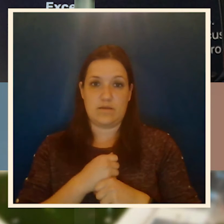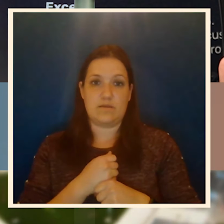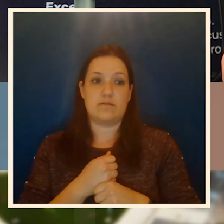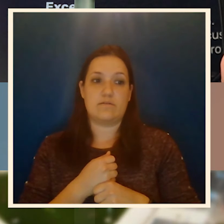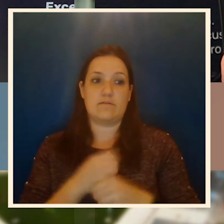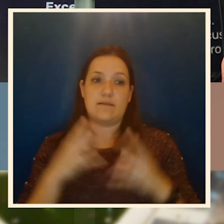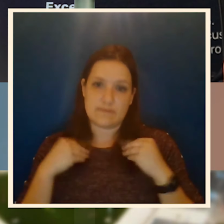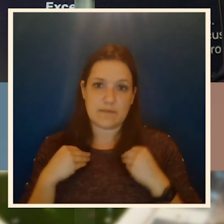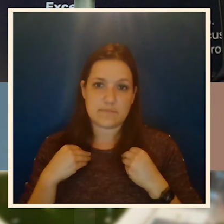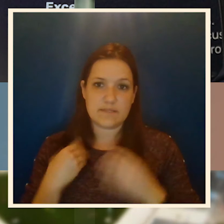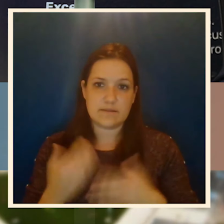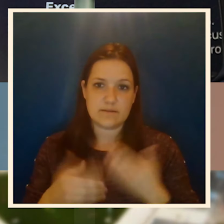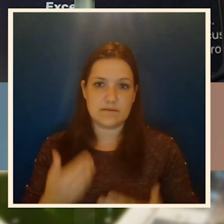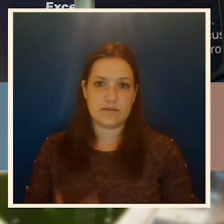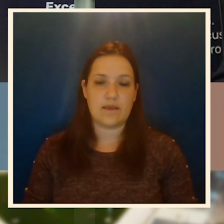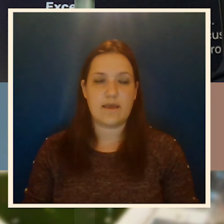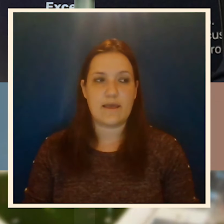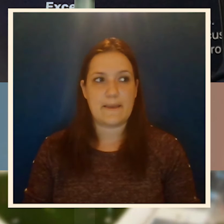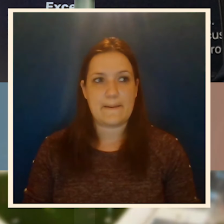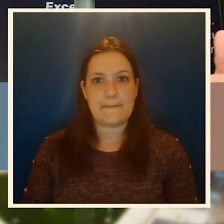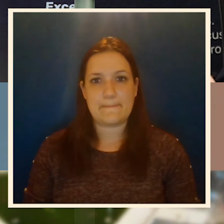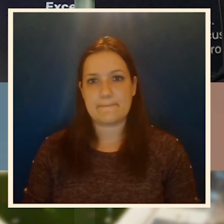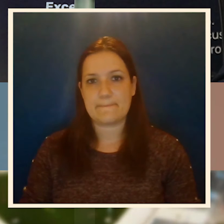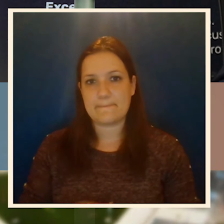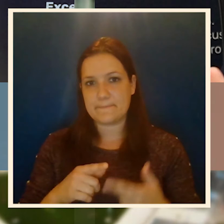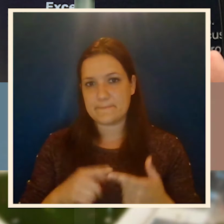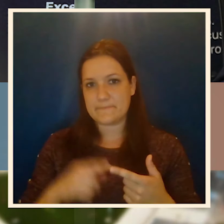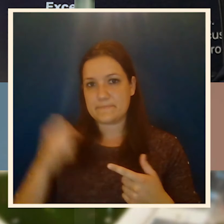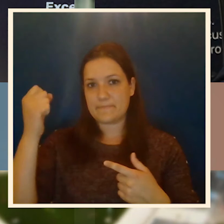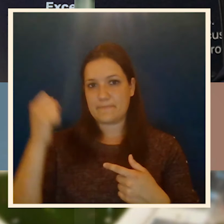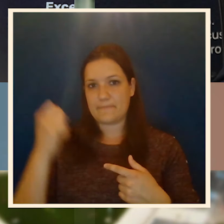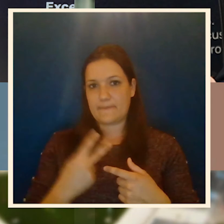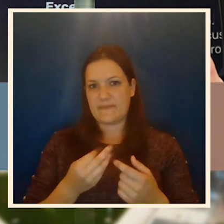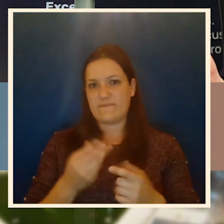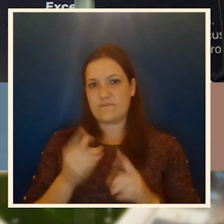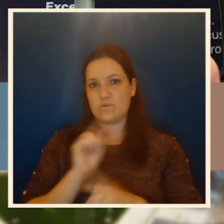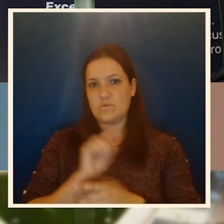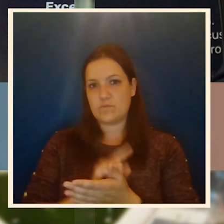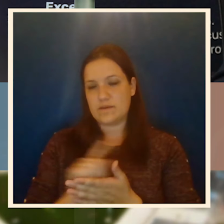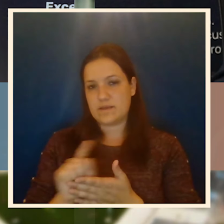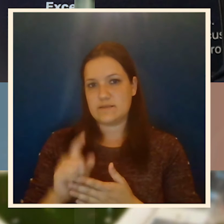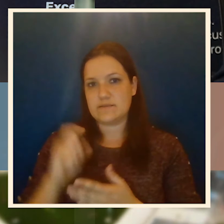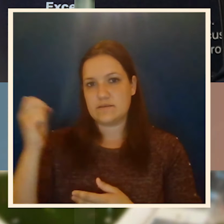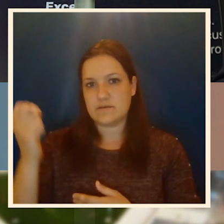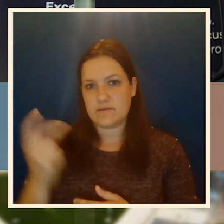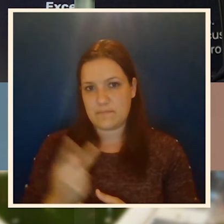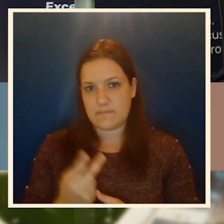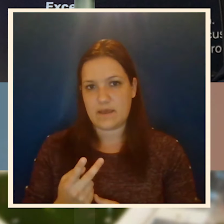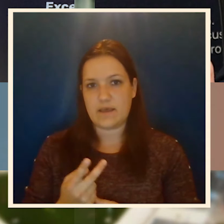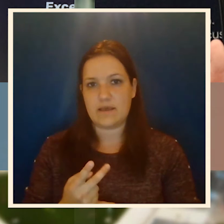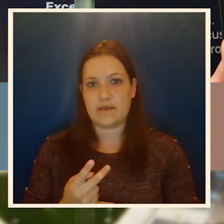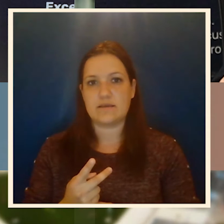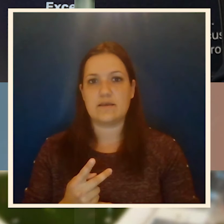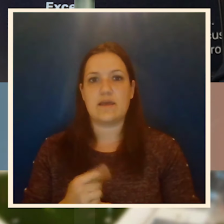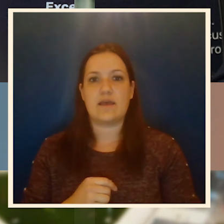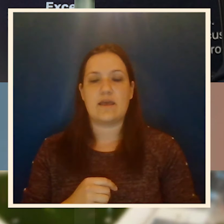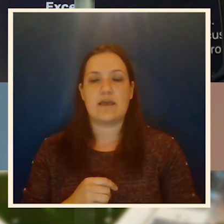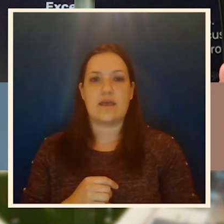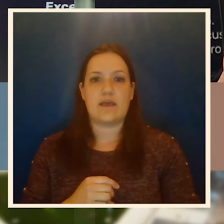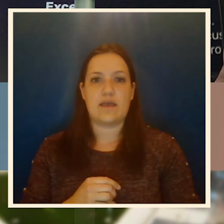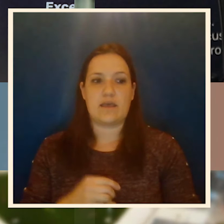ultimately accepted. And then they will come back in a few weeks, the surveyors will come back on site, and they will